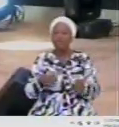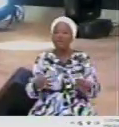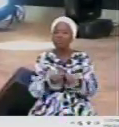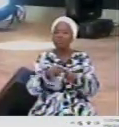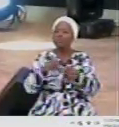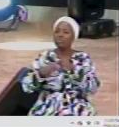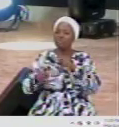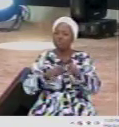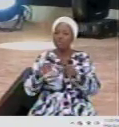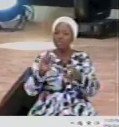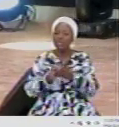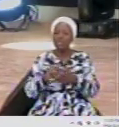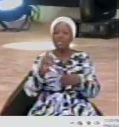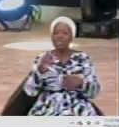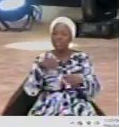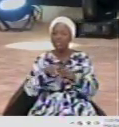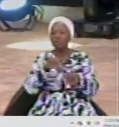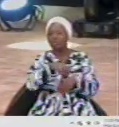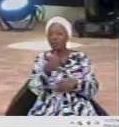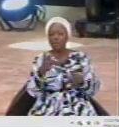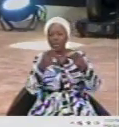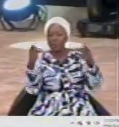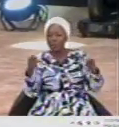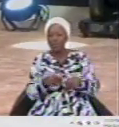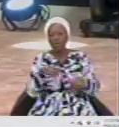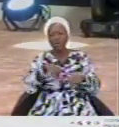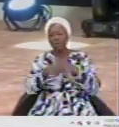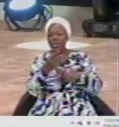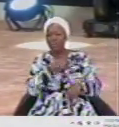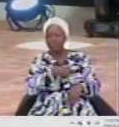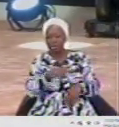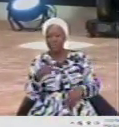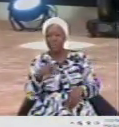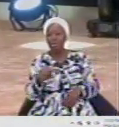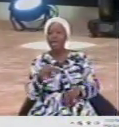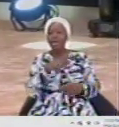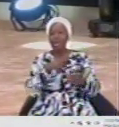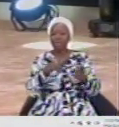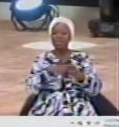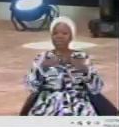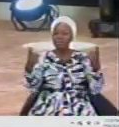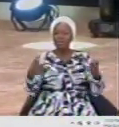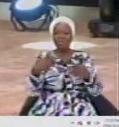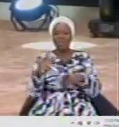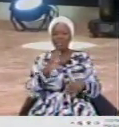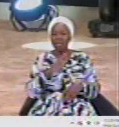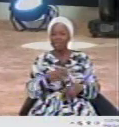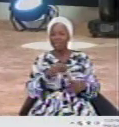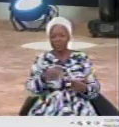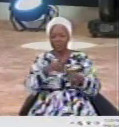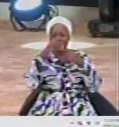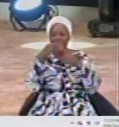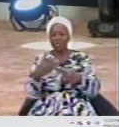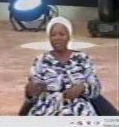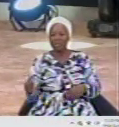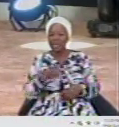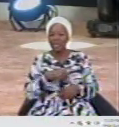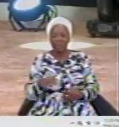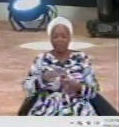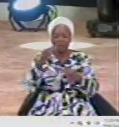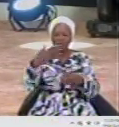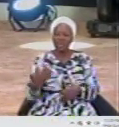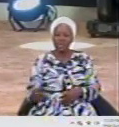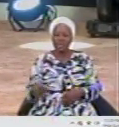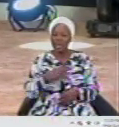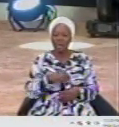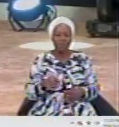people in other places, in other religions, spectacular things and special things and spiritual things